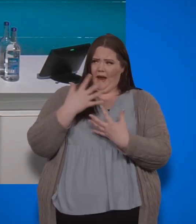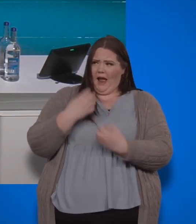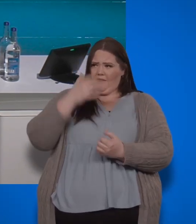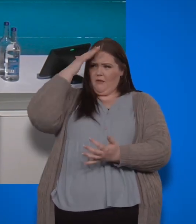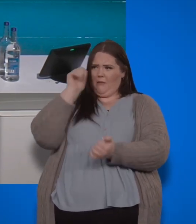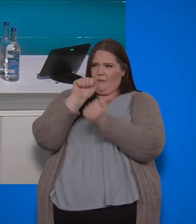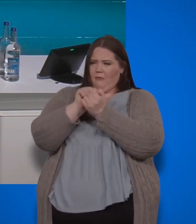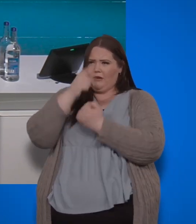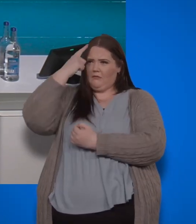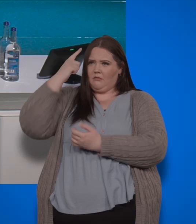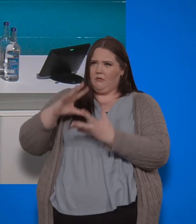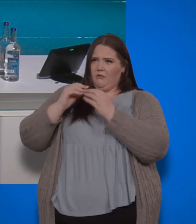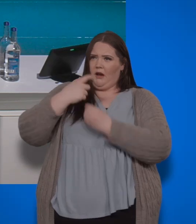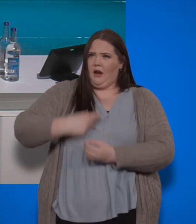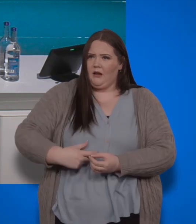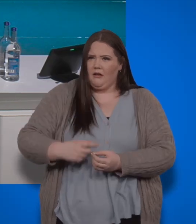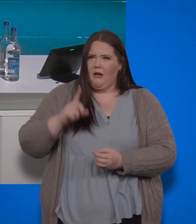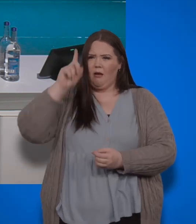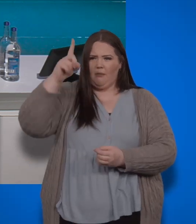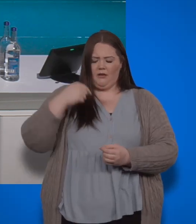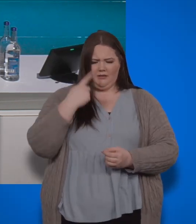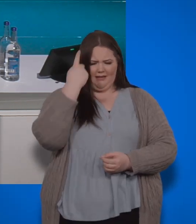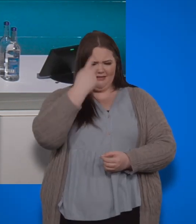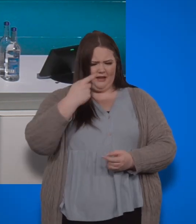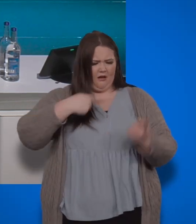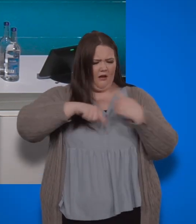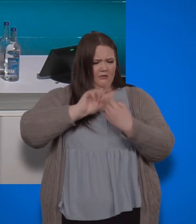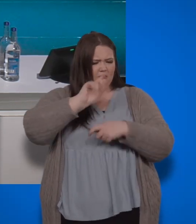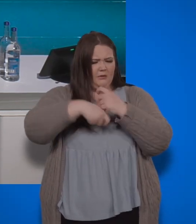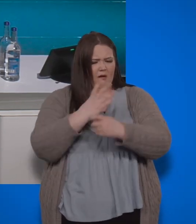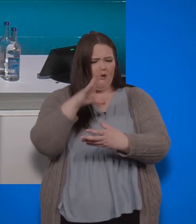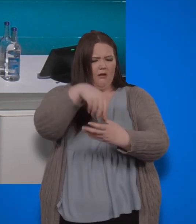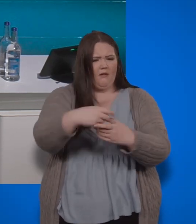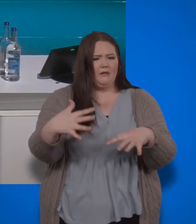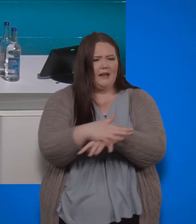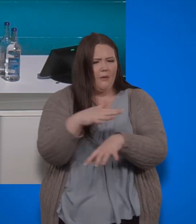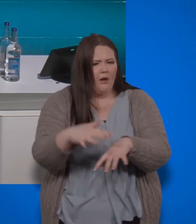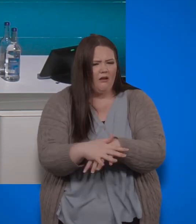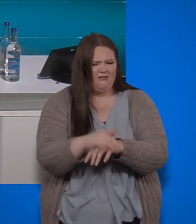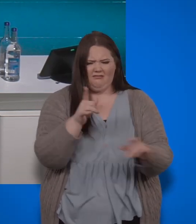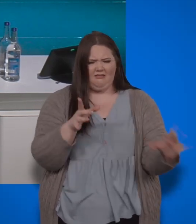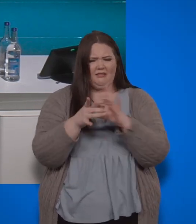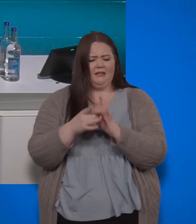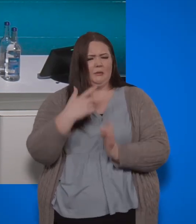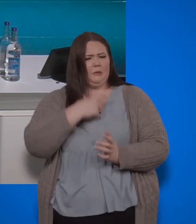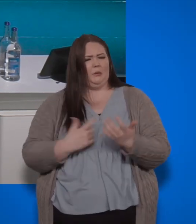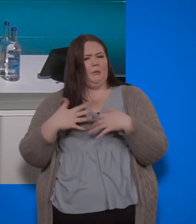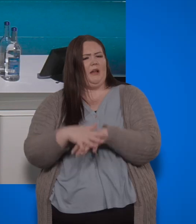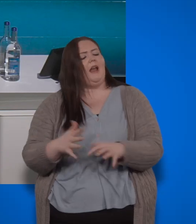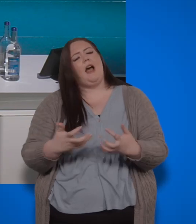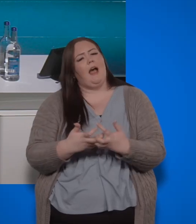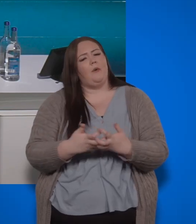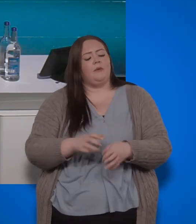we are our memories, but never that we are part of a network. Where does that come in